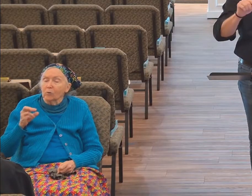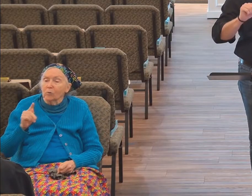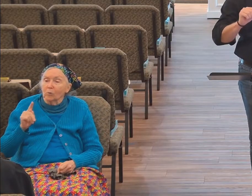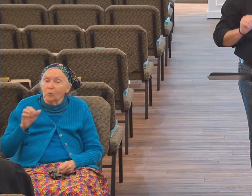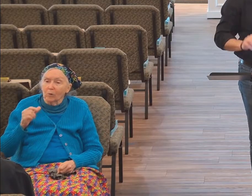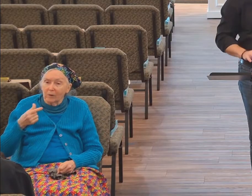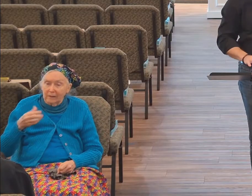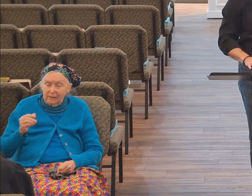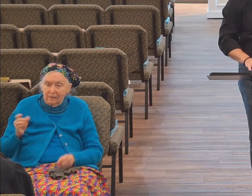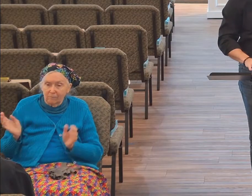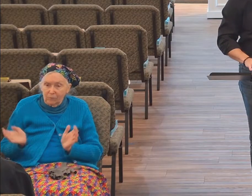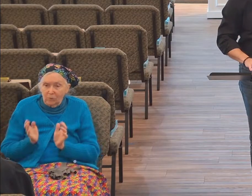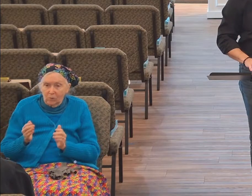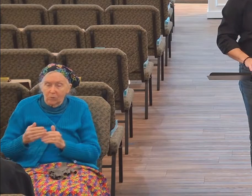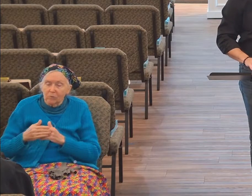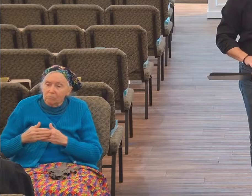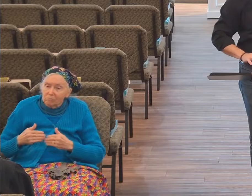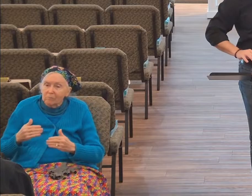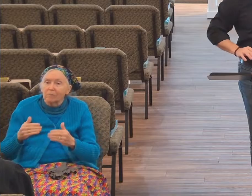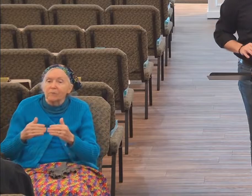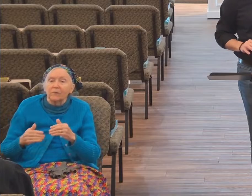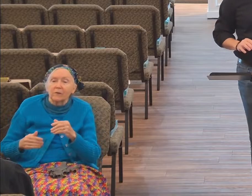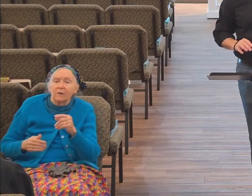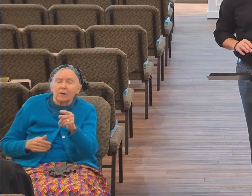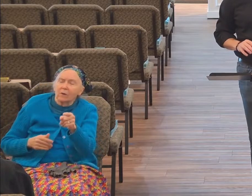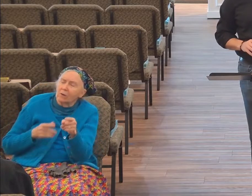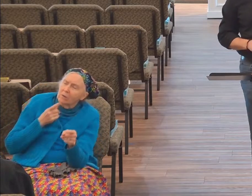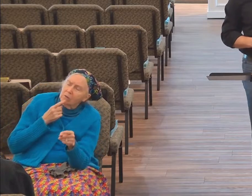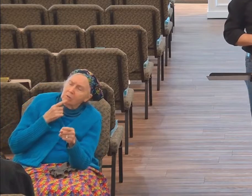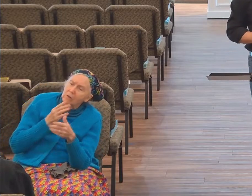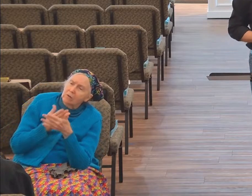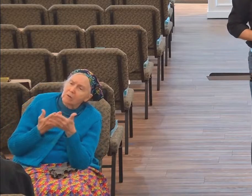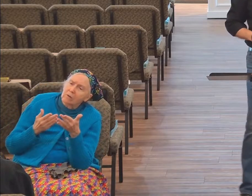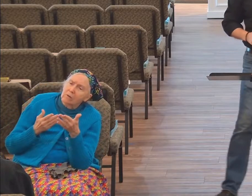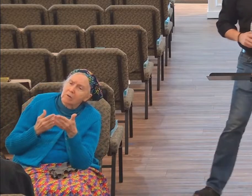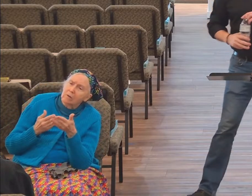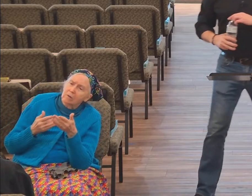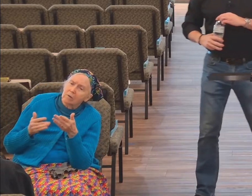thing. Go ahead. You said something like, this is